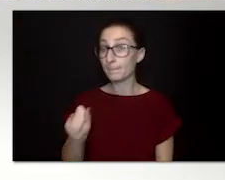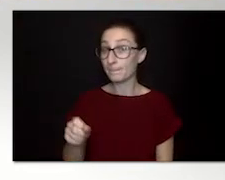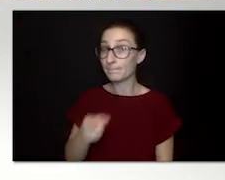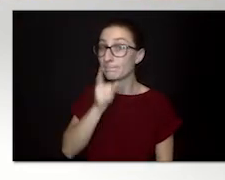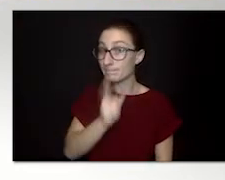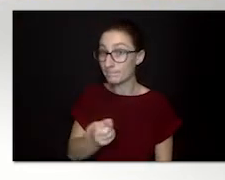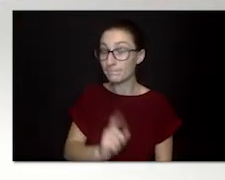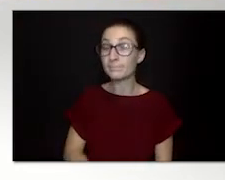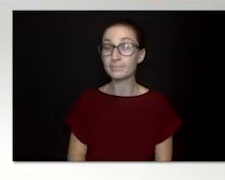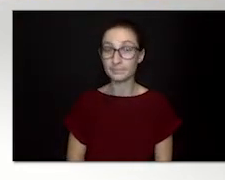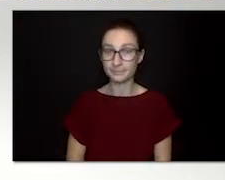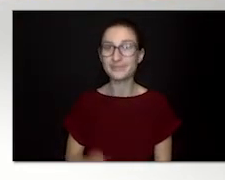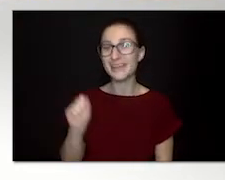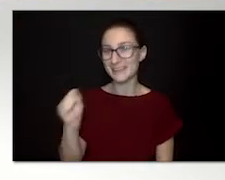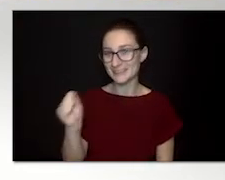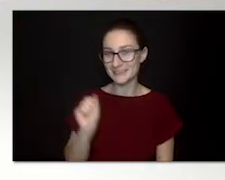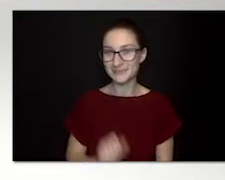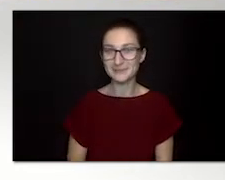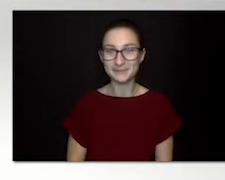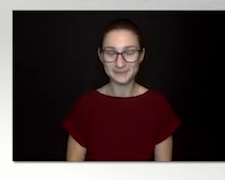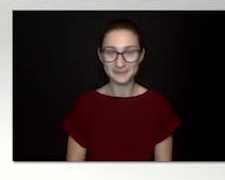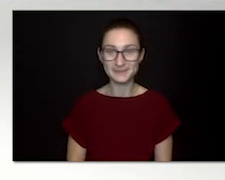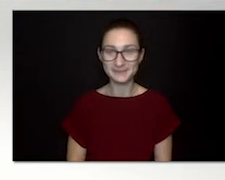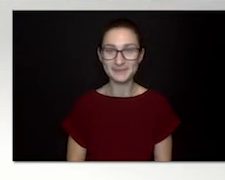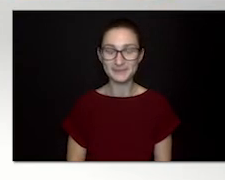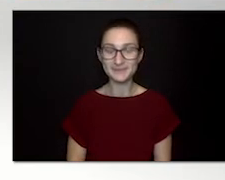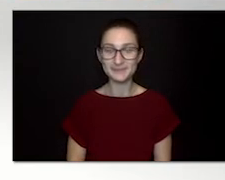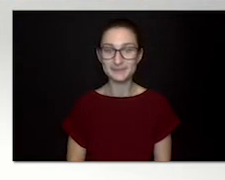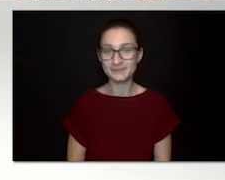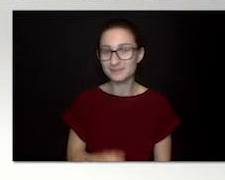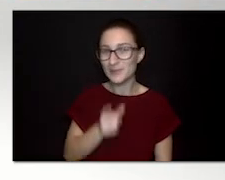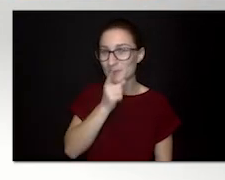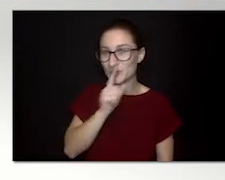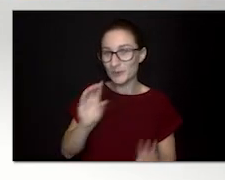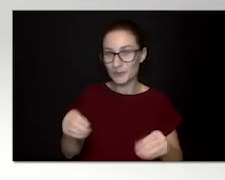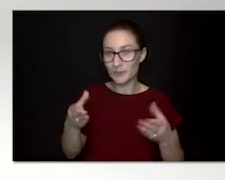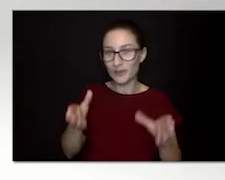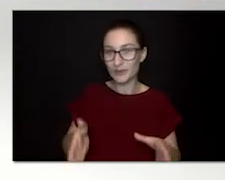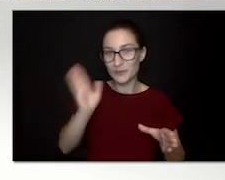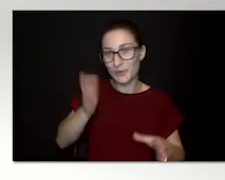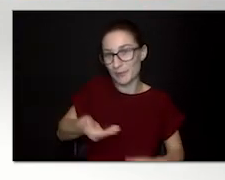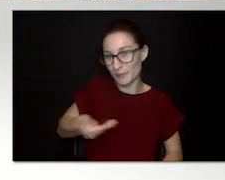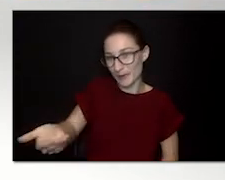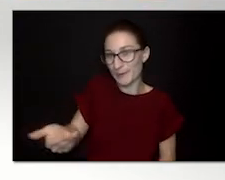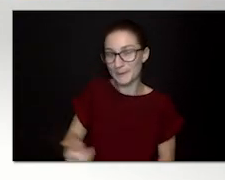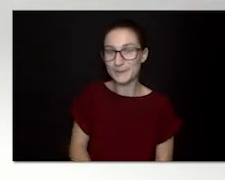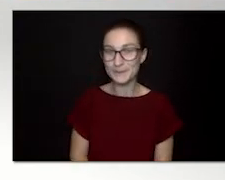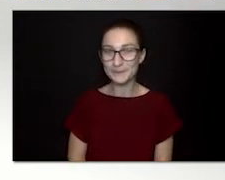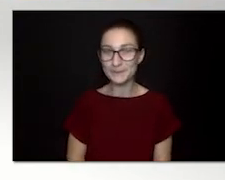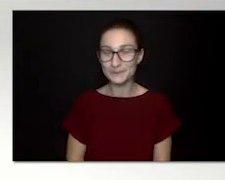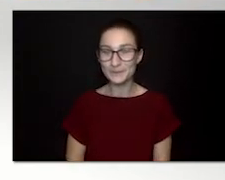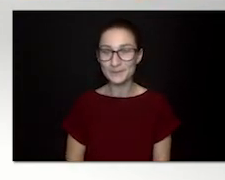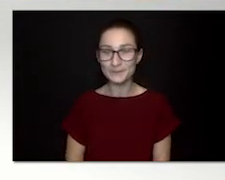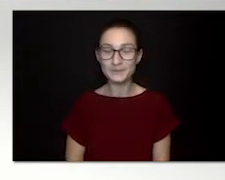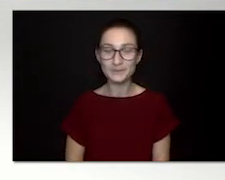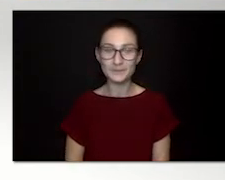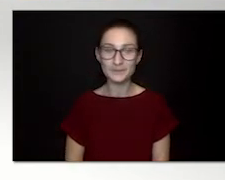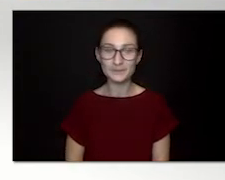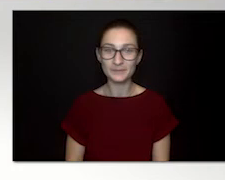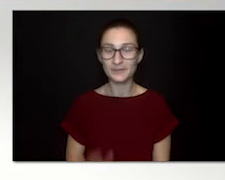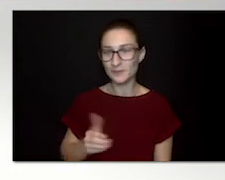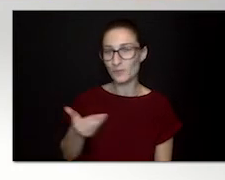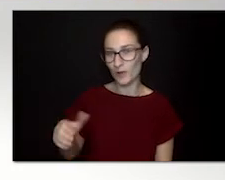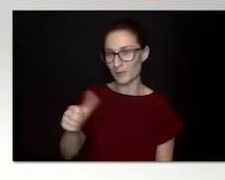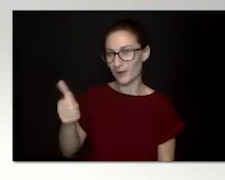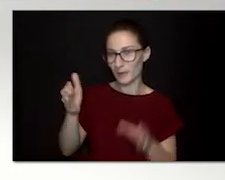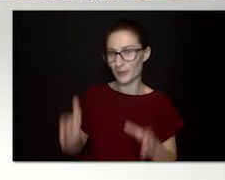Oh, absolutely, yes. Yeah. Yes. I'm sure the providers would welcome another person